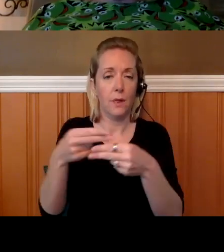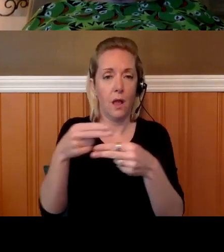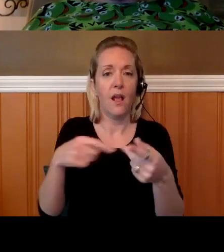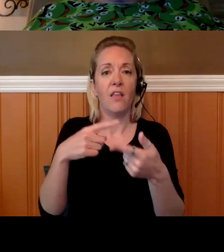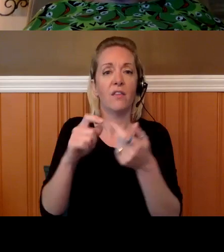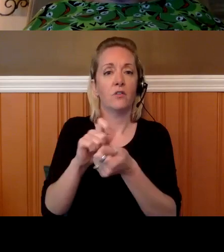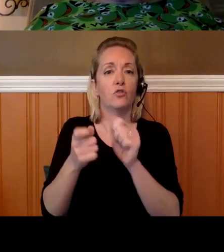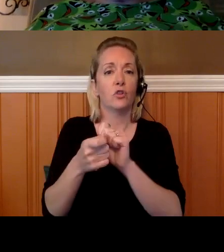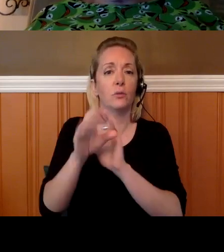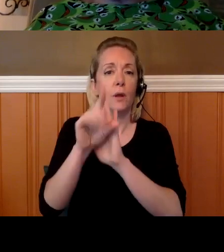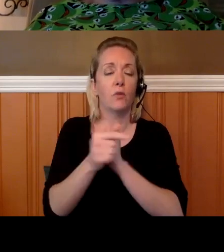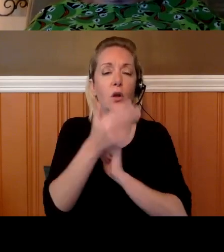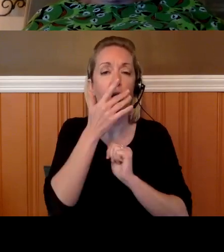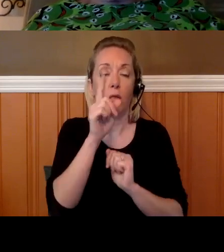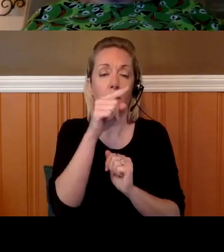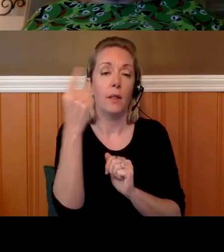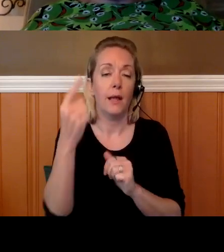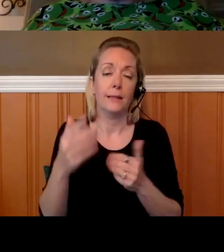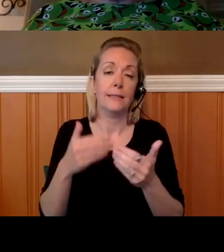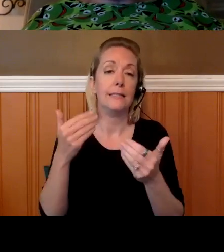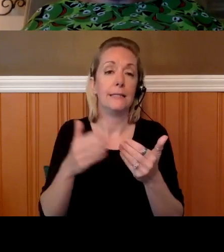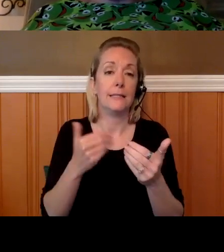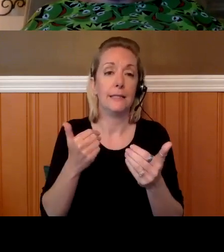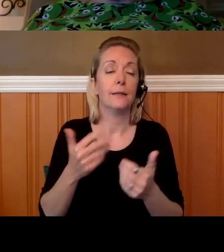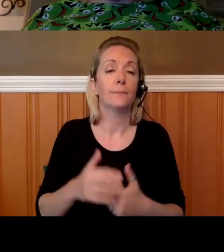and that's pretty easy.